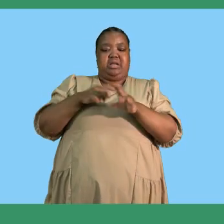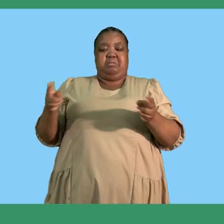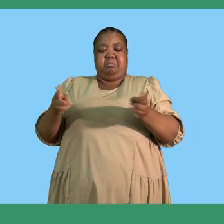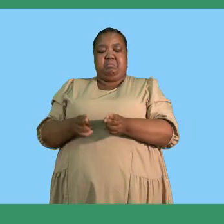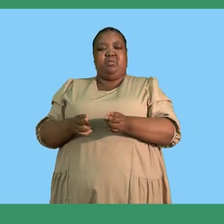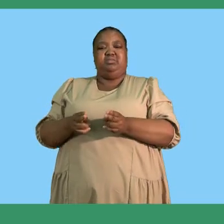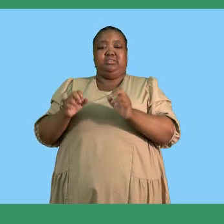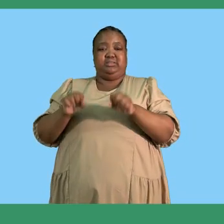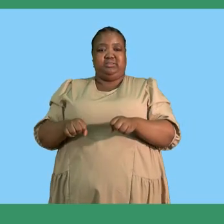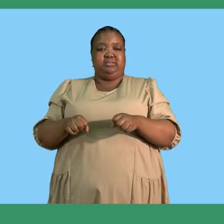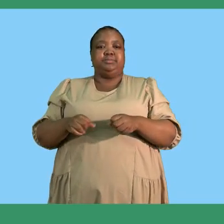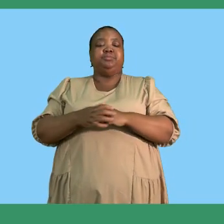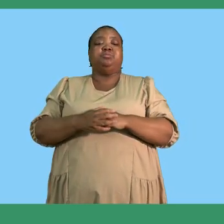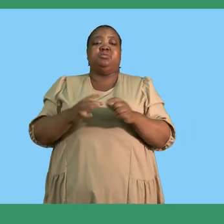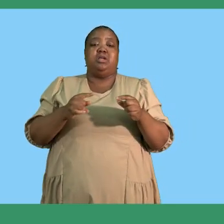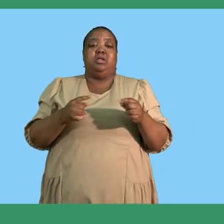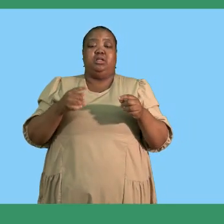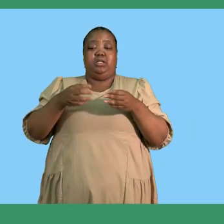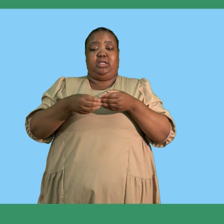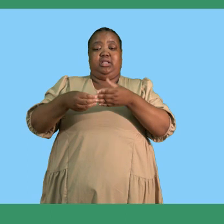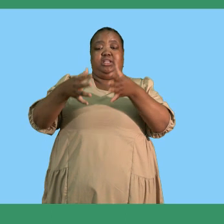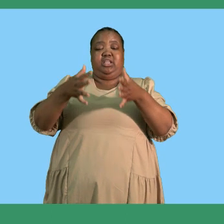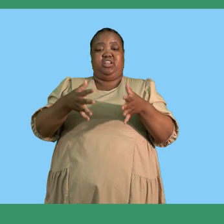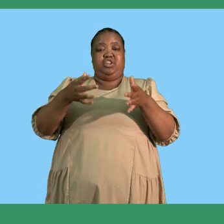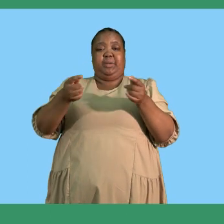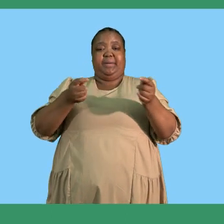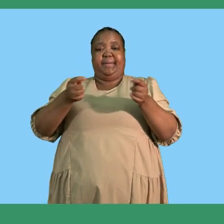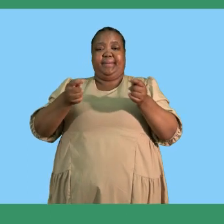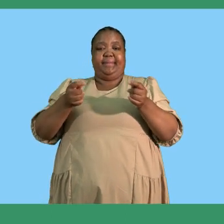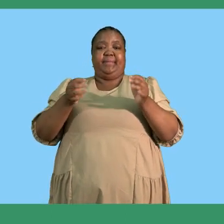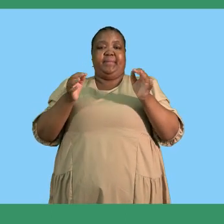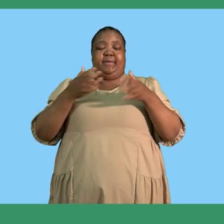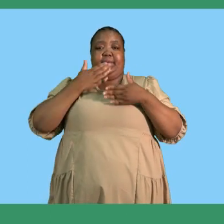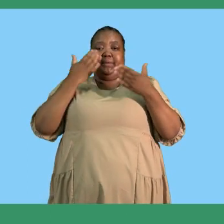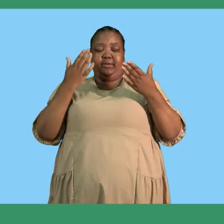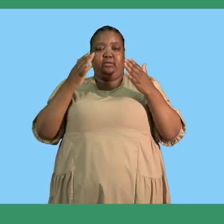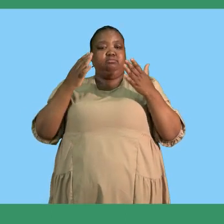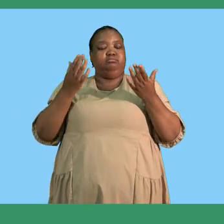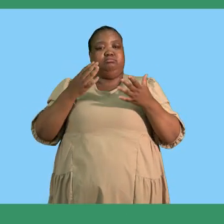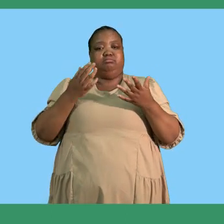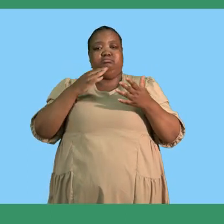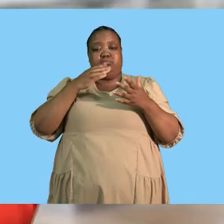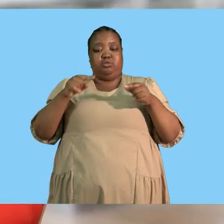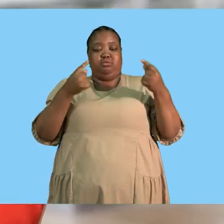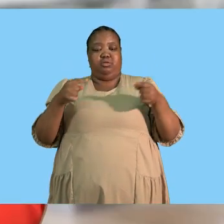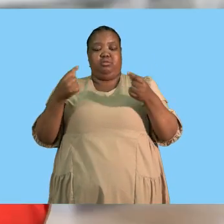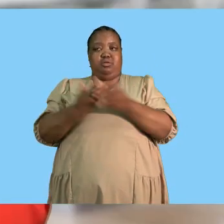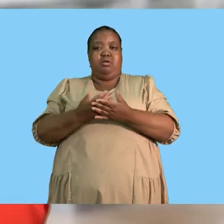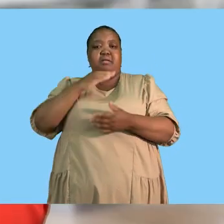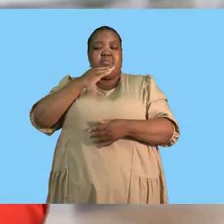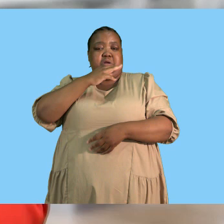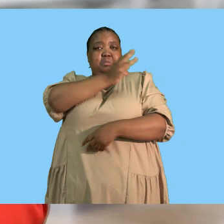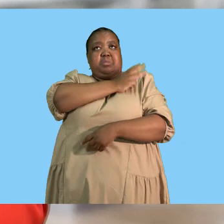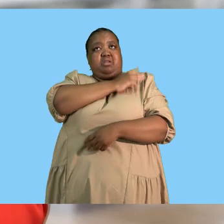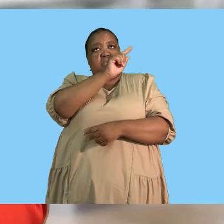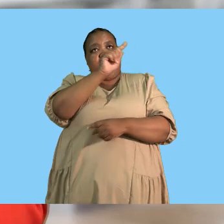Poor leadership also causes conflict because it means that the managers do not know what they are doing and they do not know